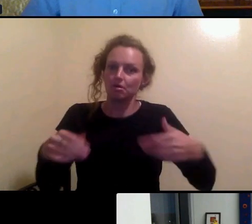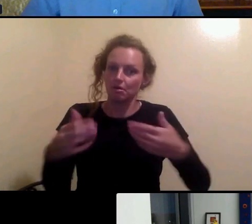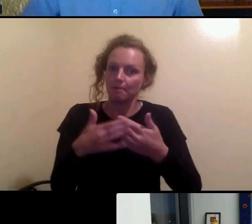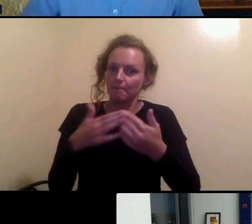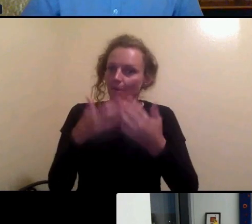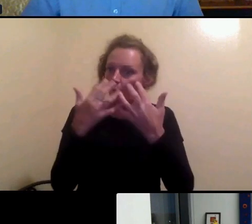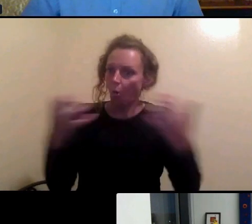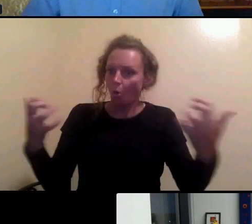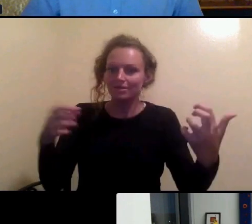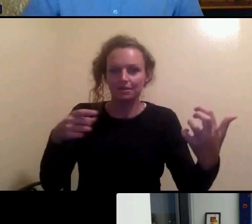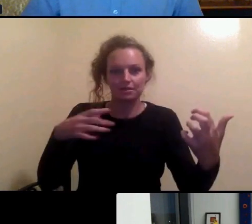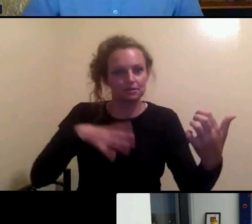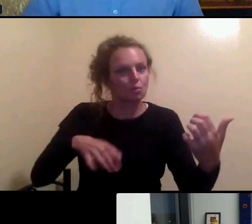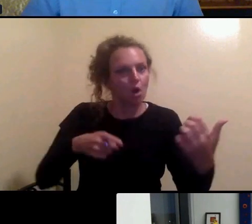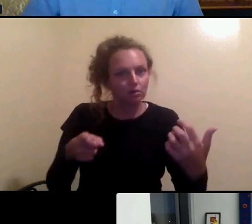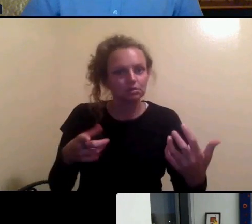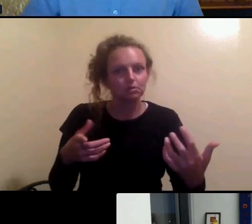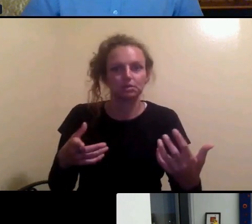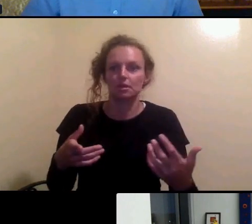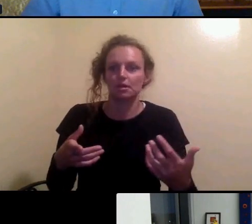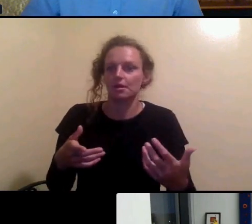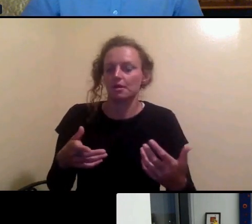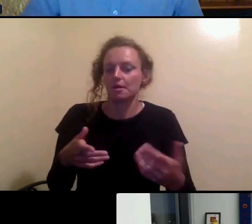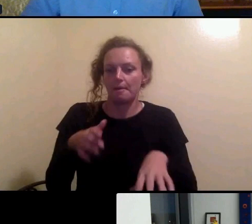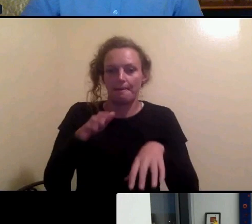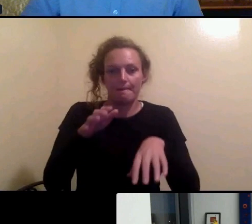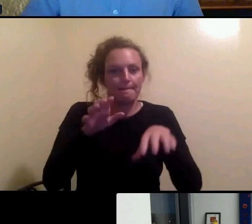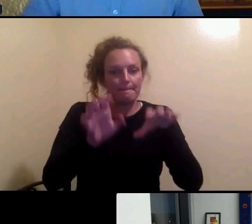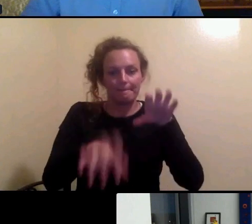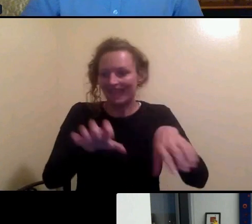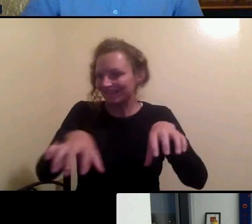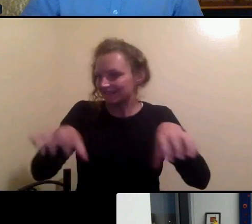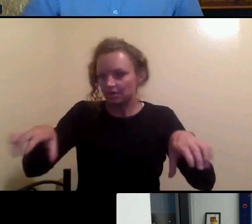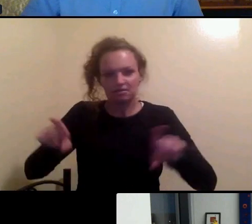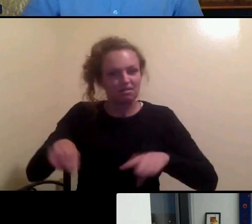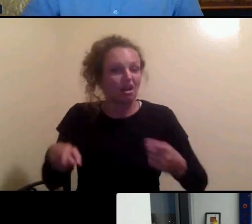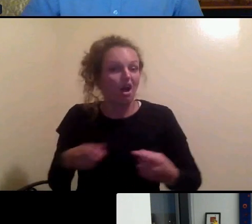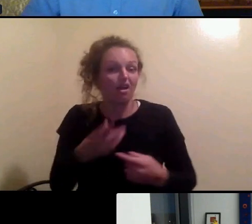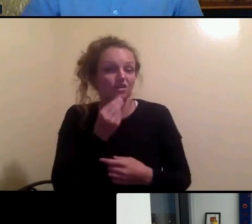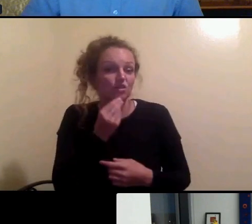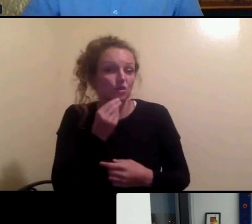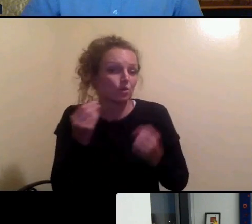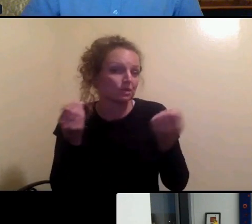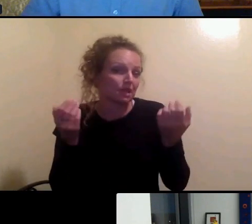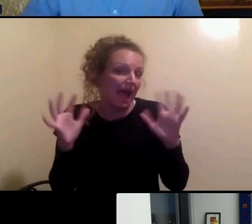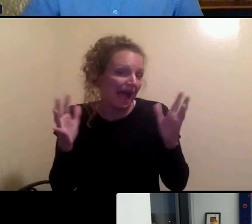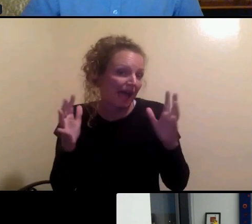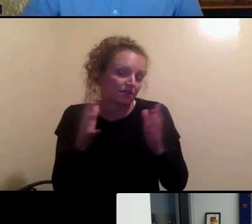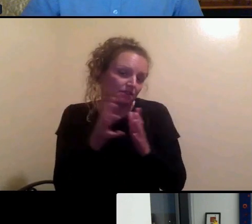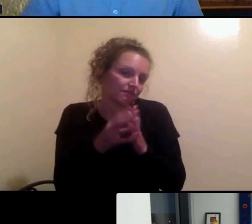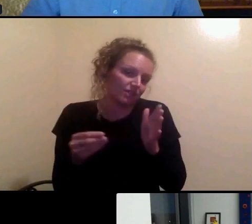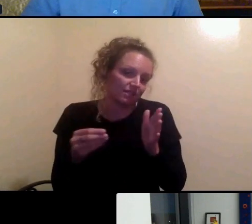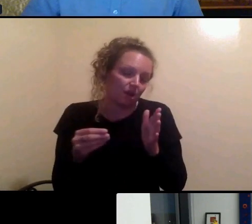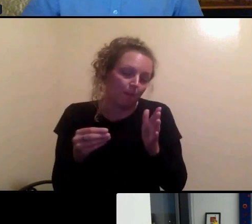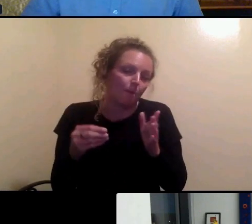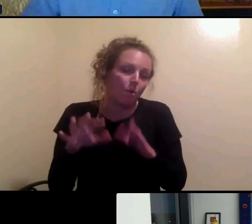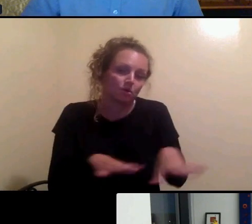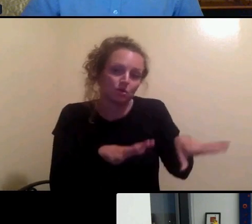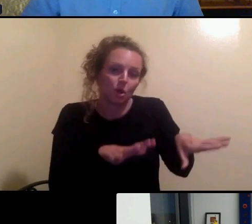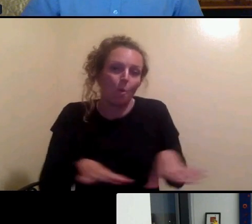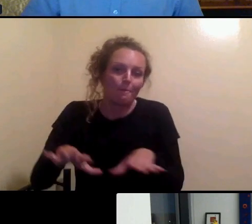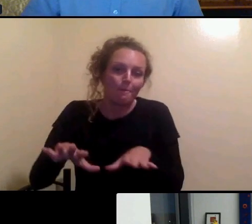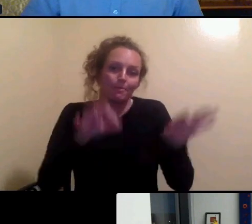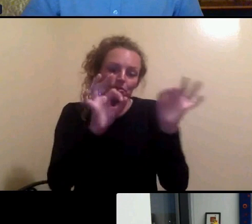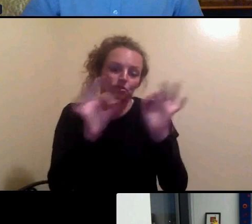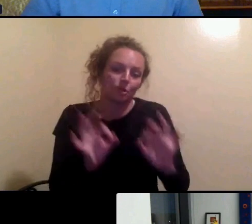they can't use their hands would benefit from such features. So that just shows that when you look at disability